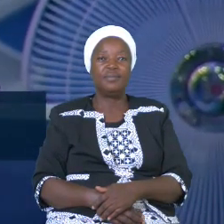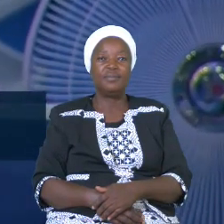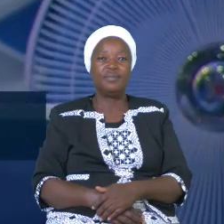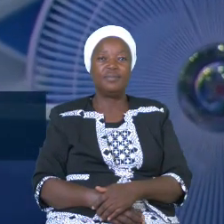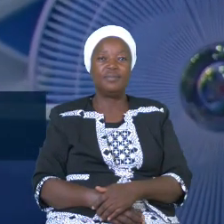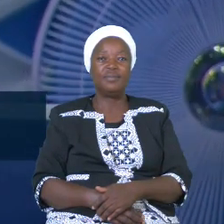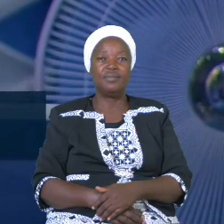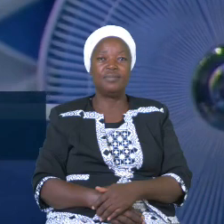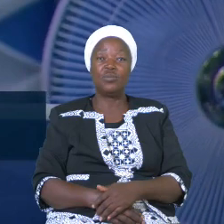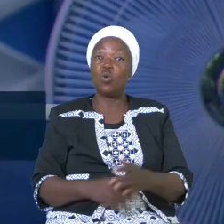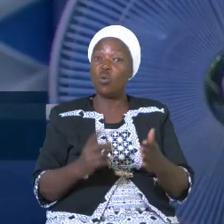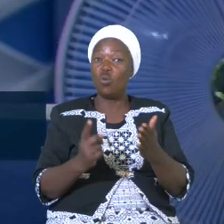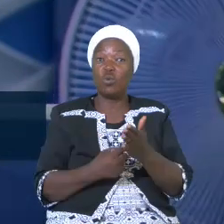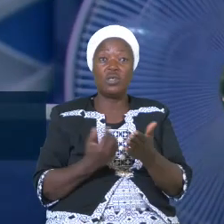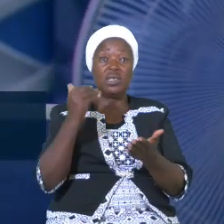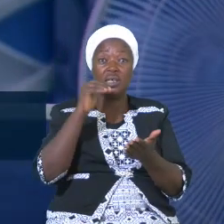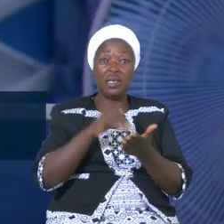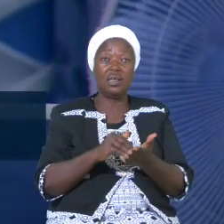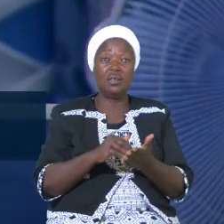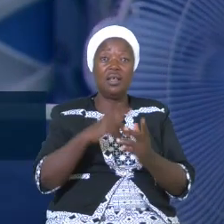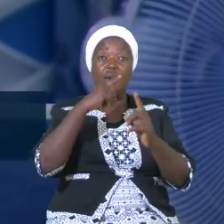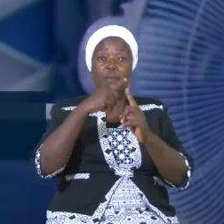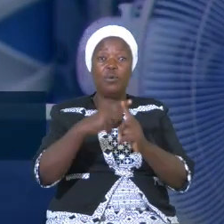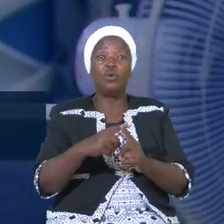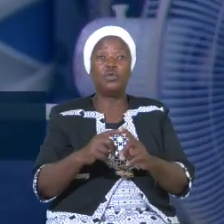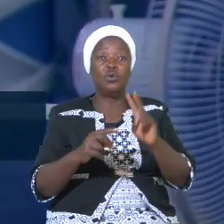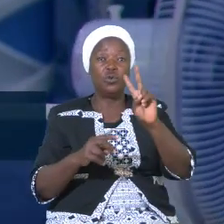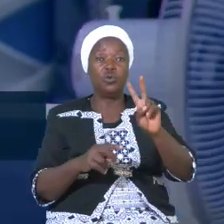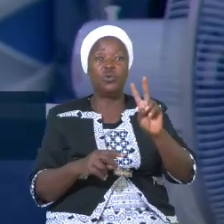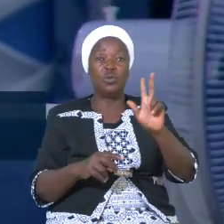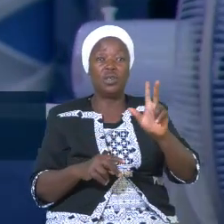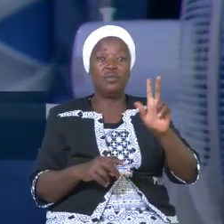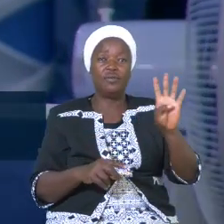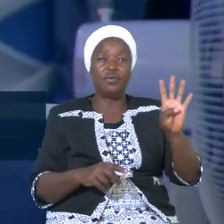once again plus two three four